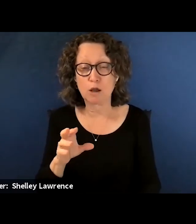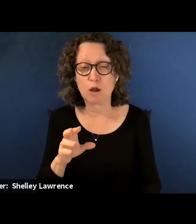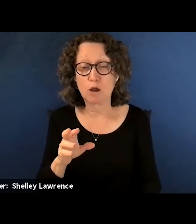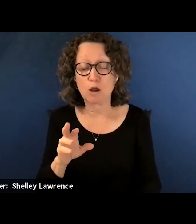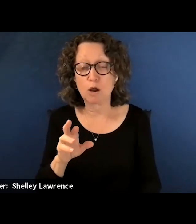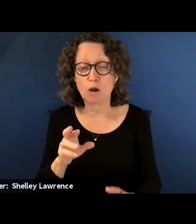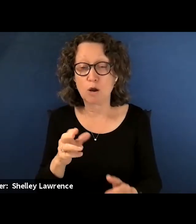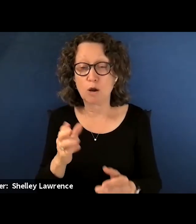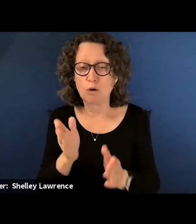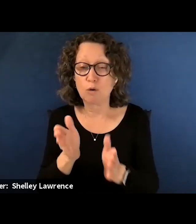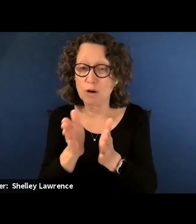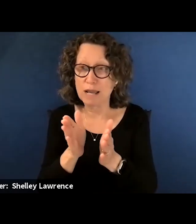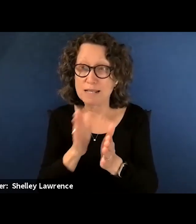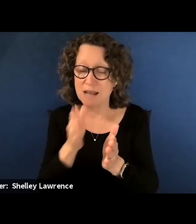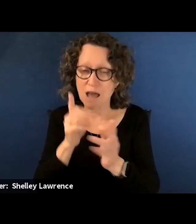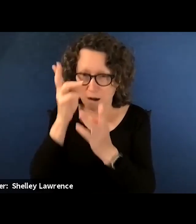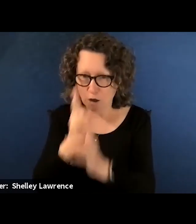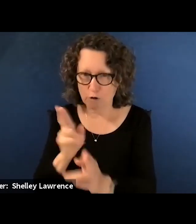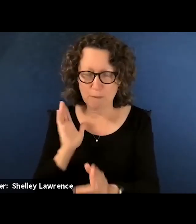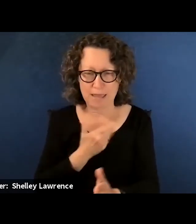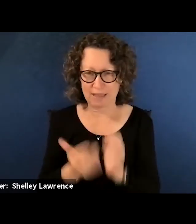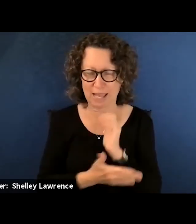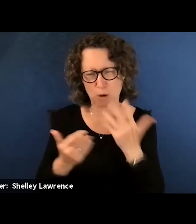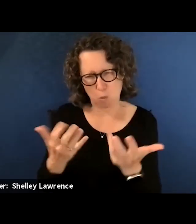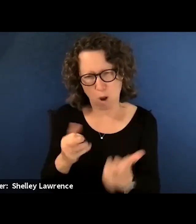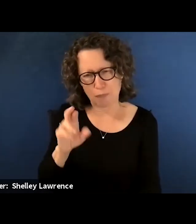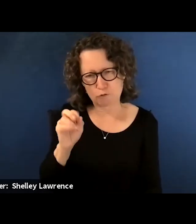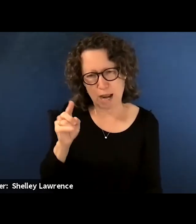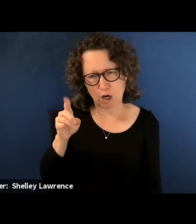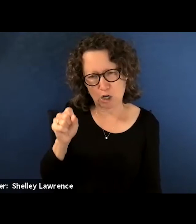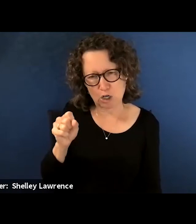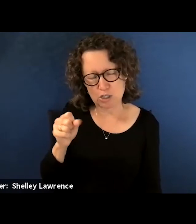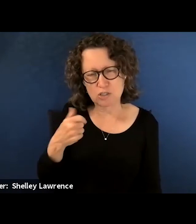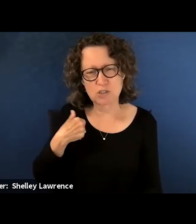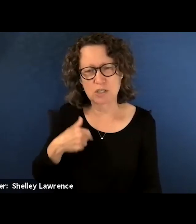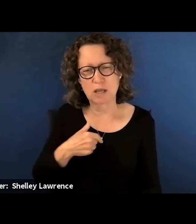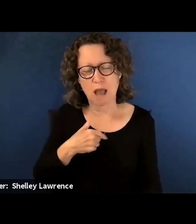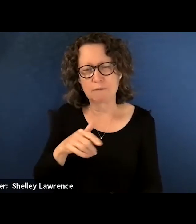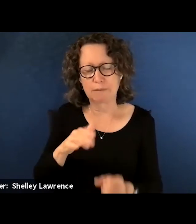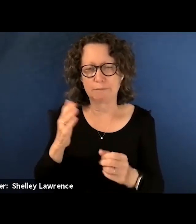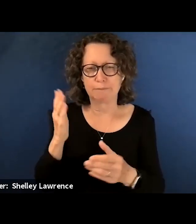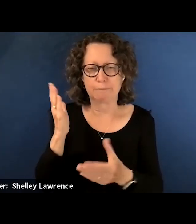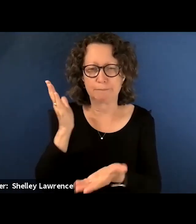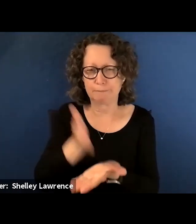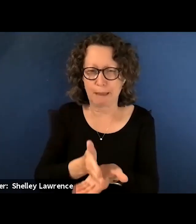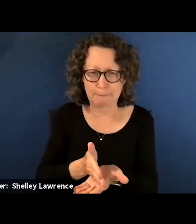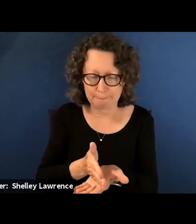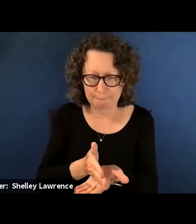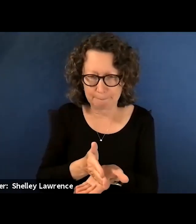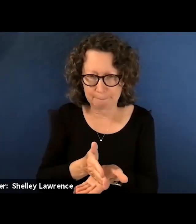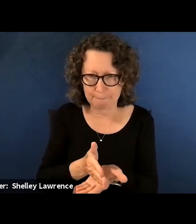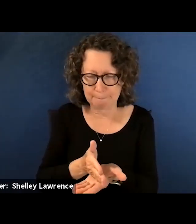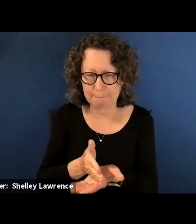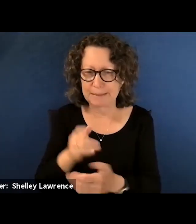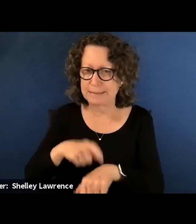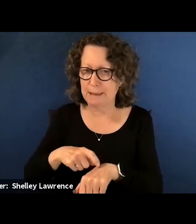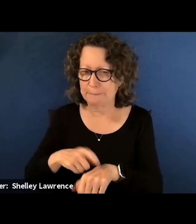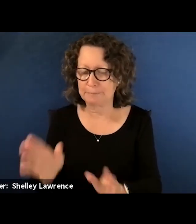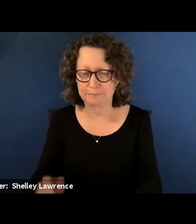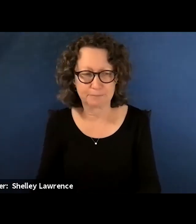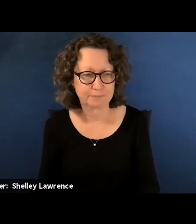honored by the County of Santa Barbara on the origin of COVID-19 data. Time. Thank